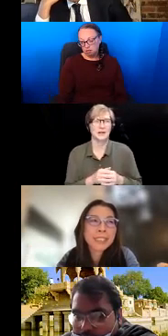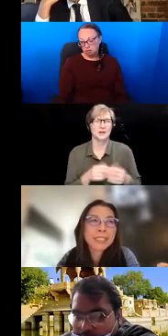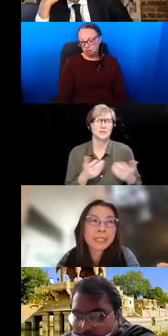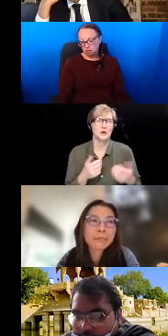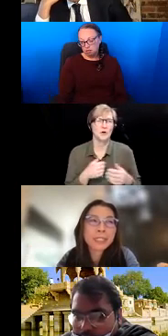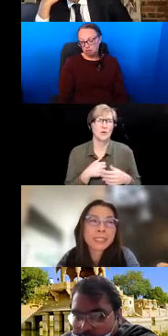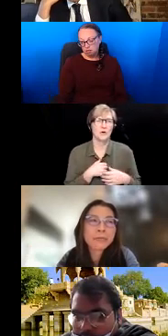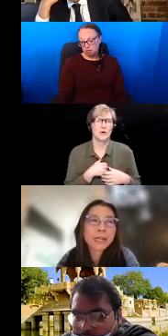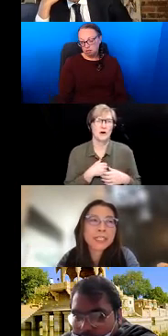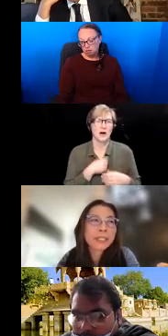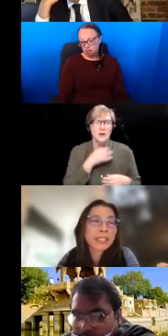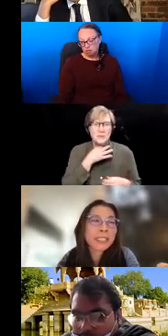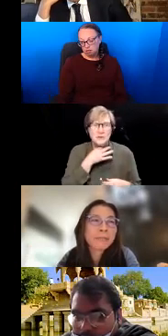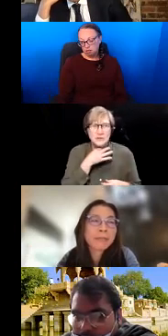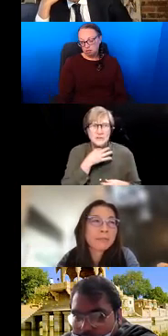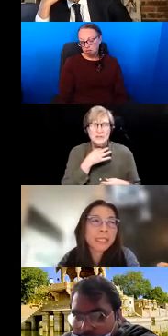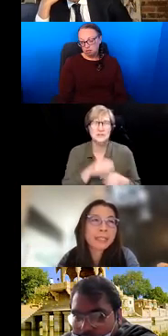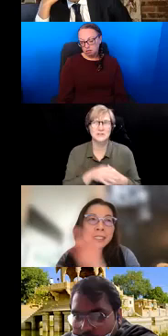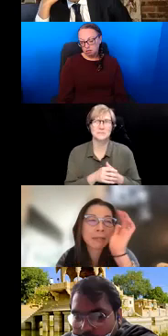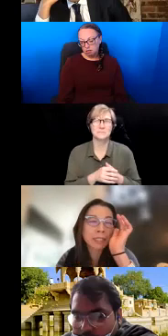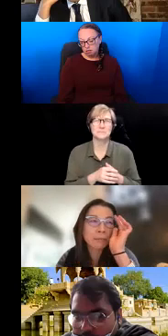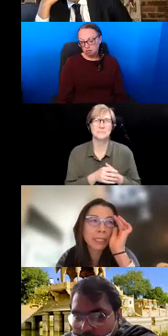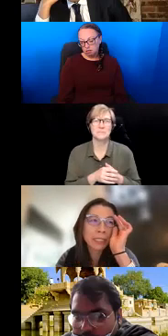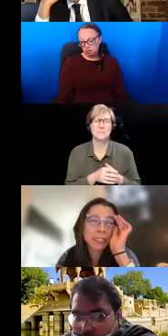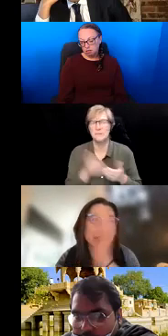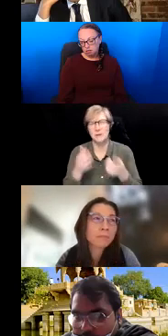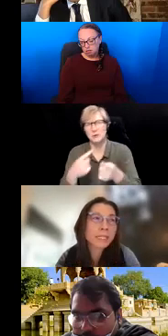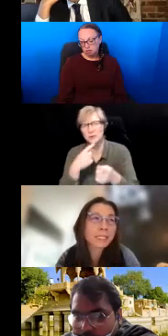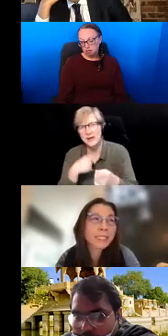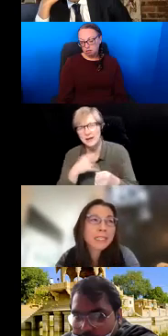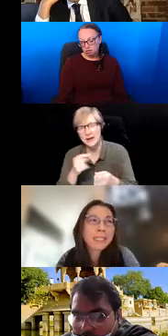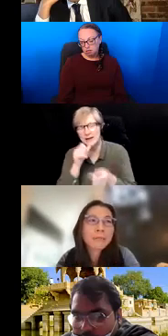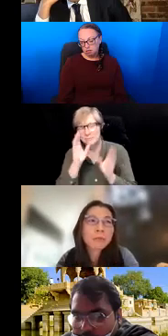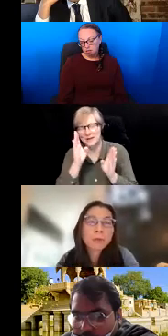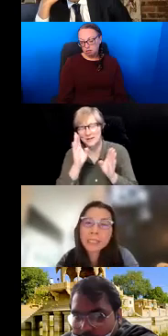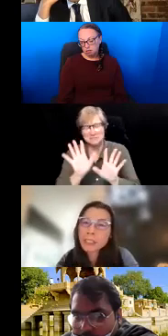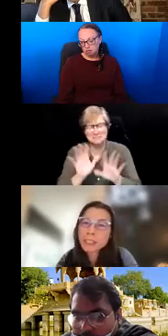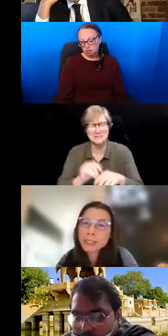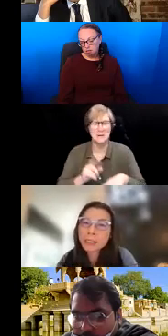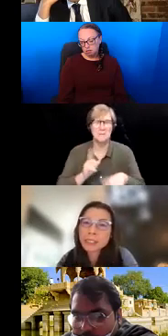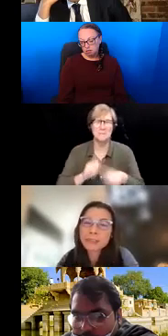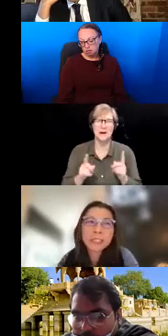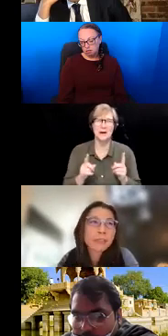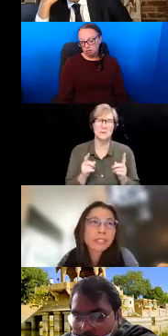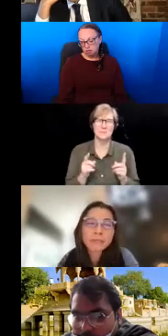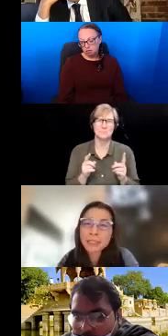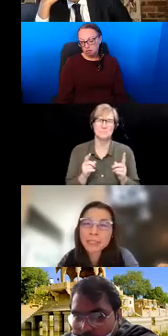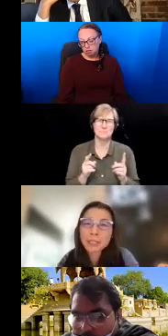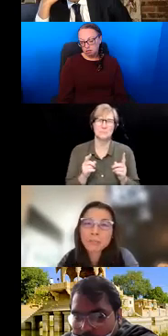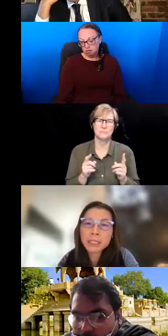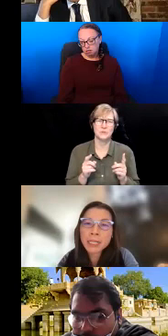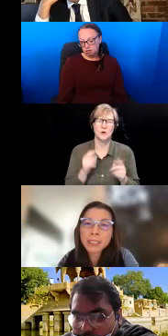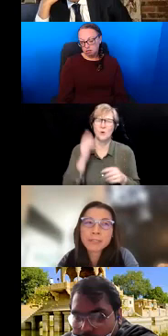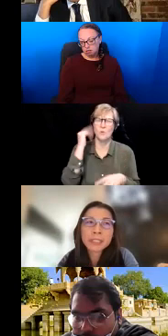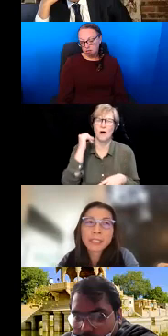things related to it. One is, why do you think, and maybe you've said this and I wasn't paying attention, but why do you think there's kind of differential effects